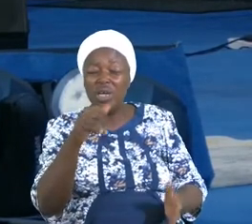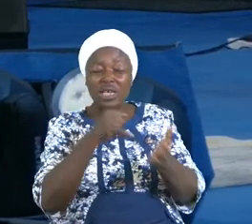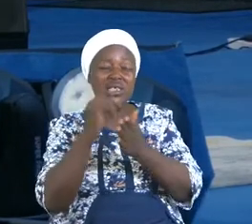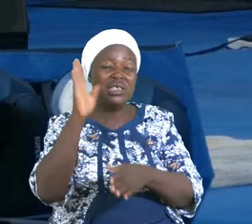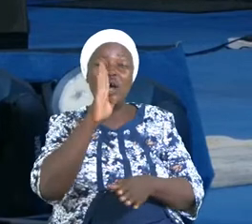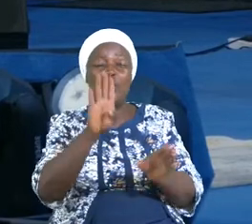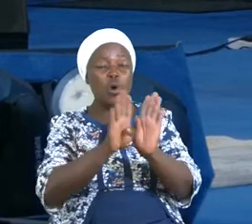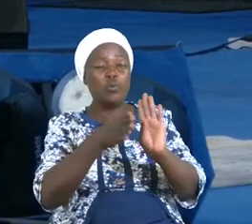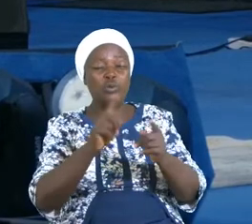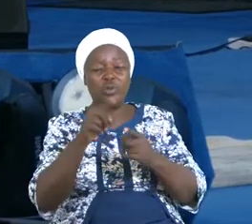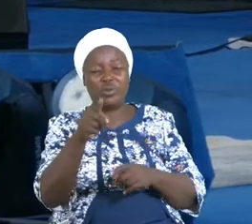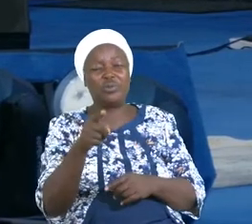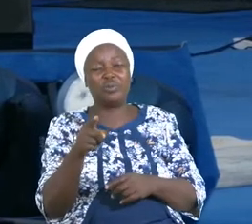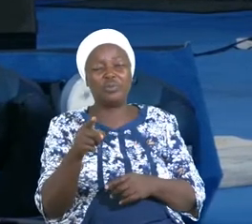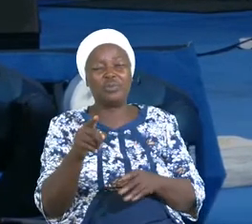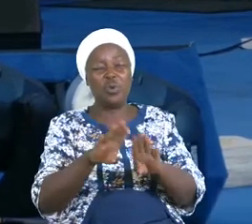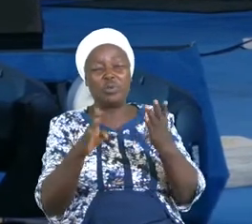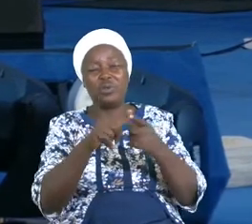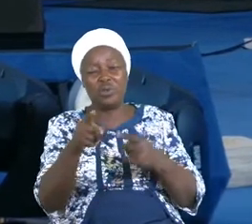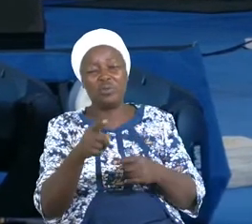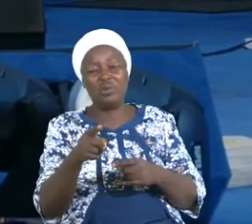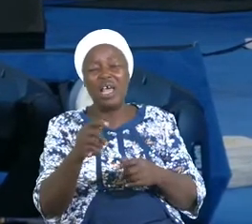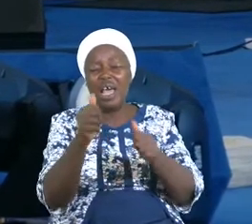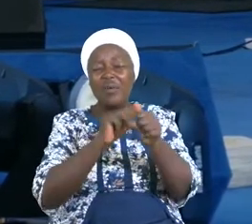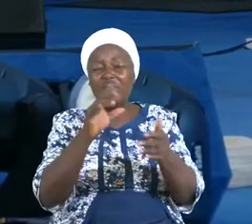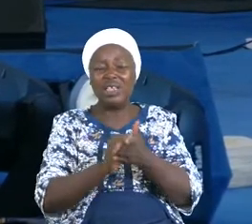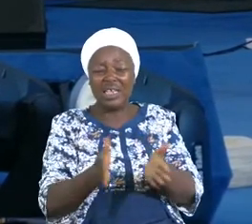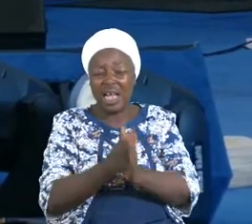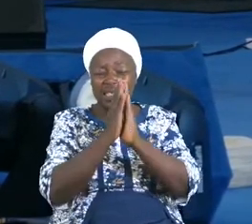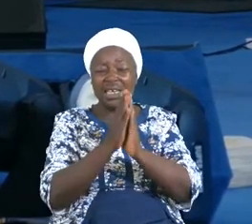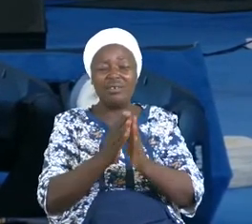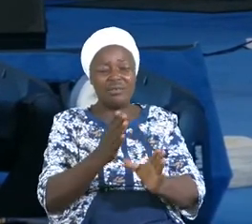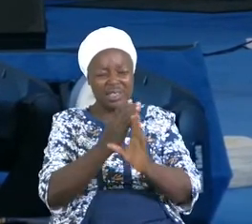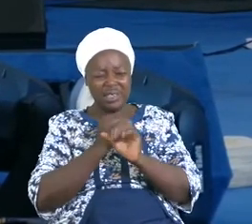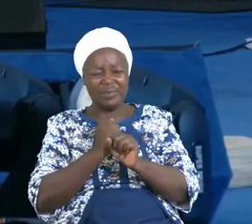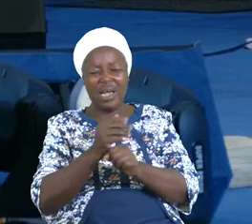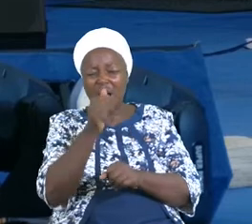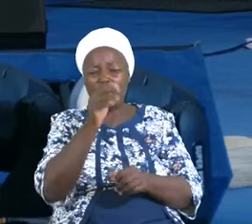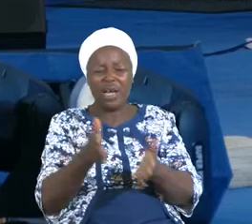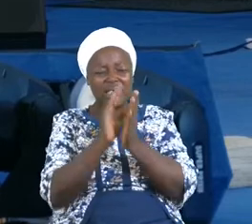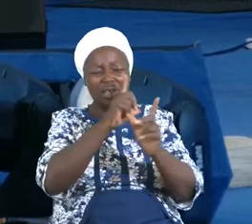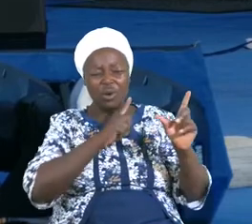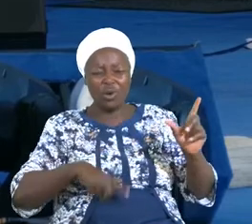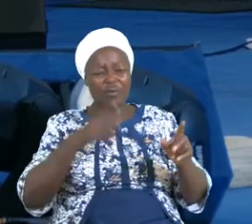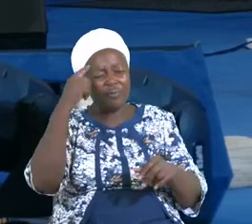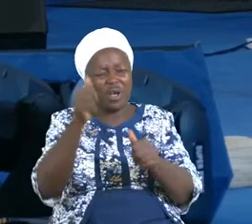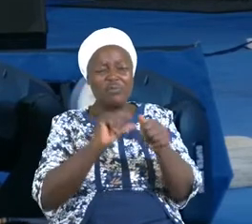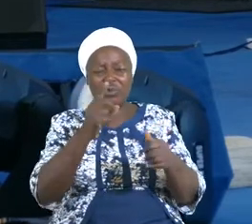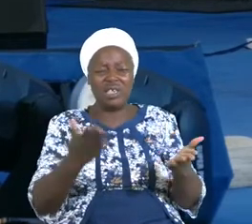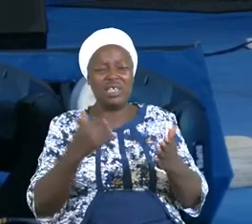opened unto you. Everyone that asketh, receiveth. I'm asking, Lord, for everyone here